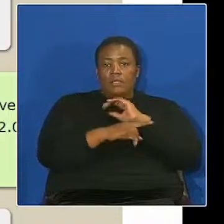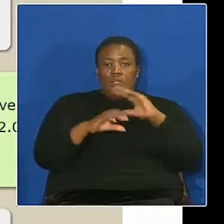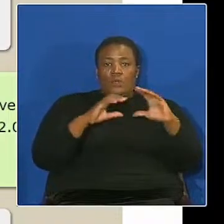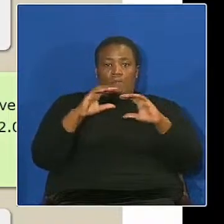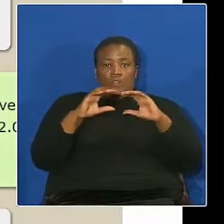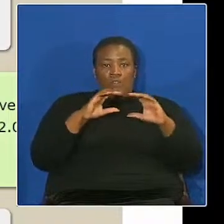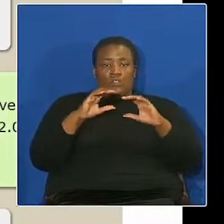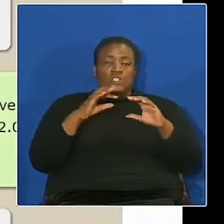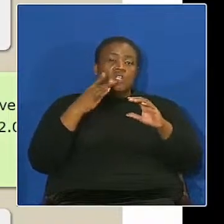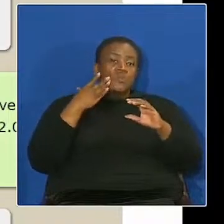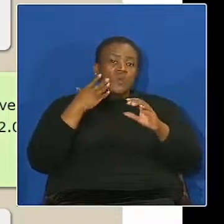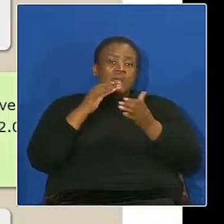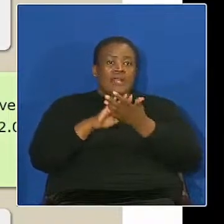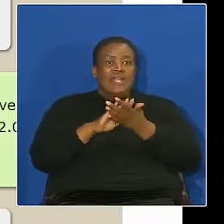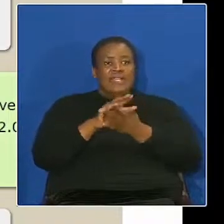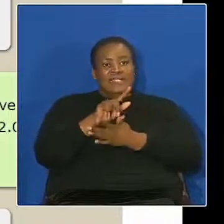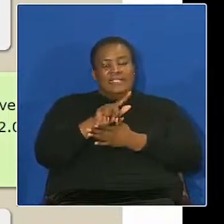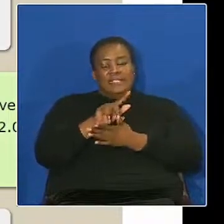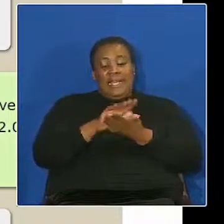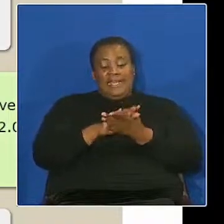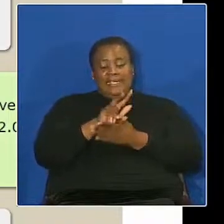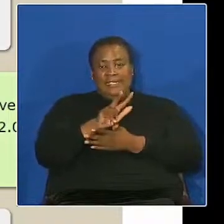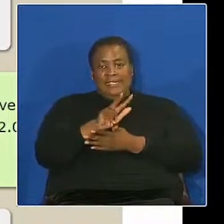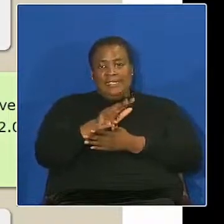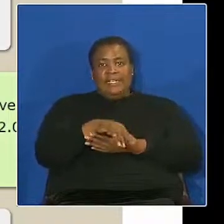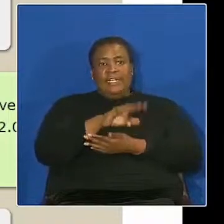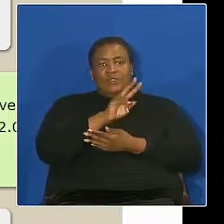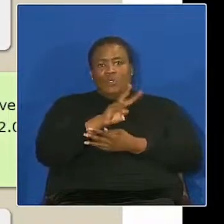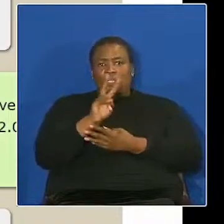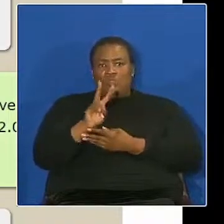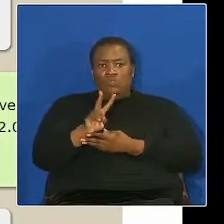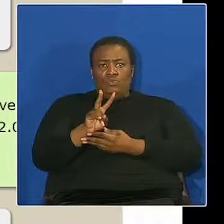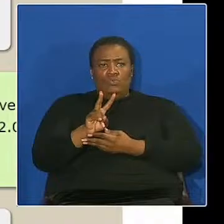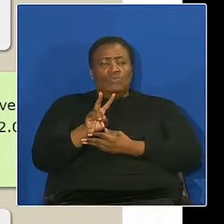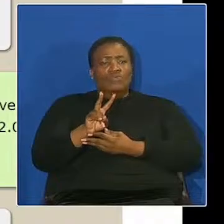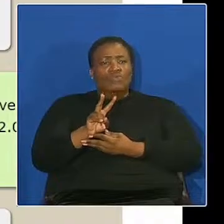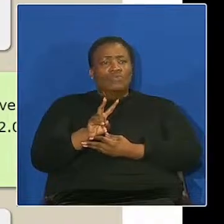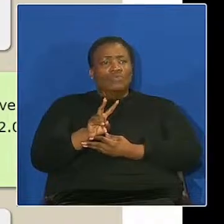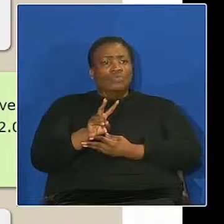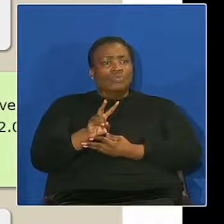the 18th. Then on the 22nd,